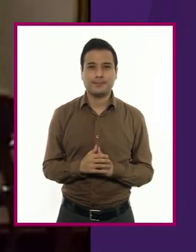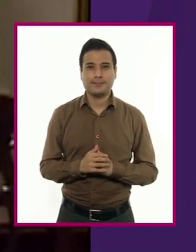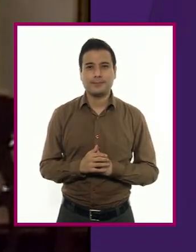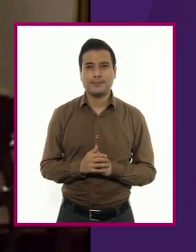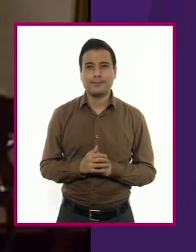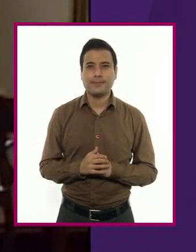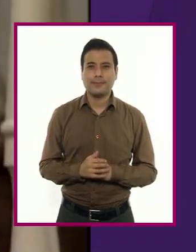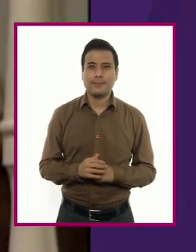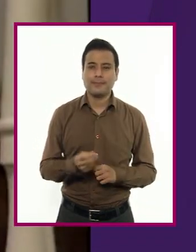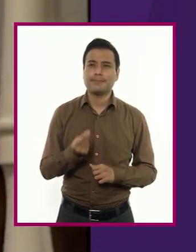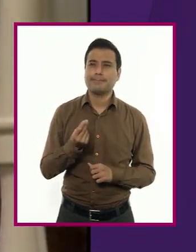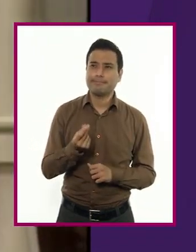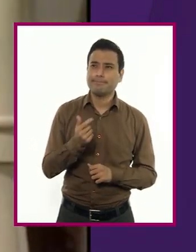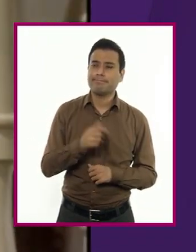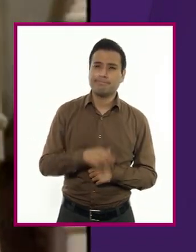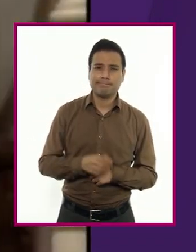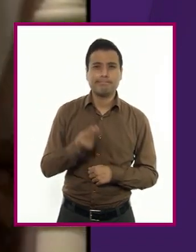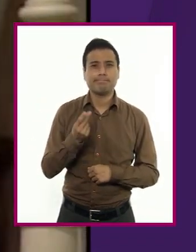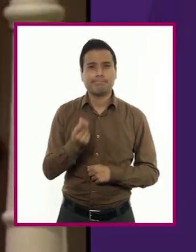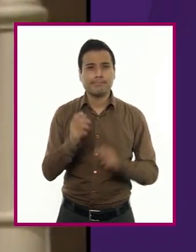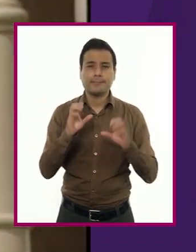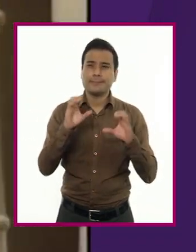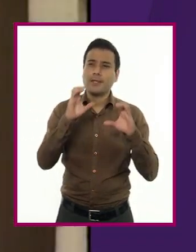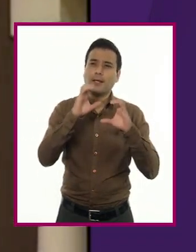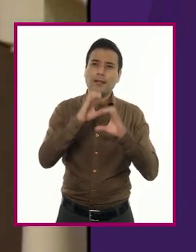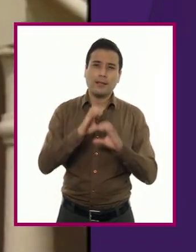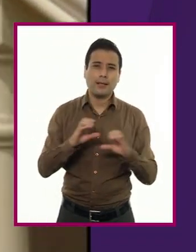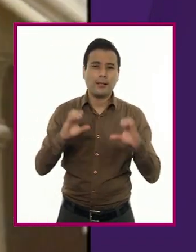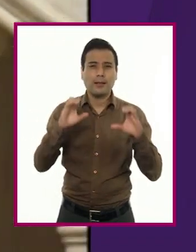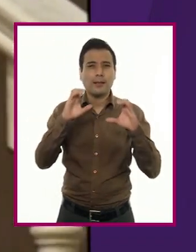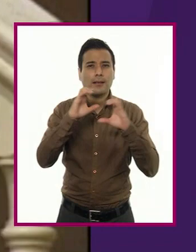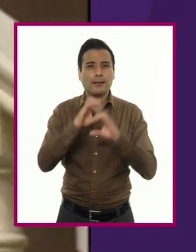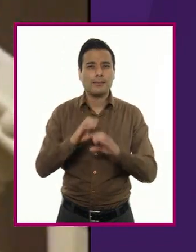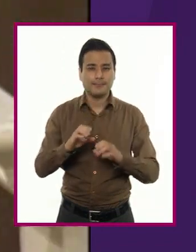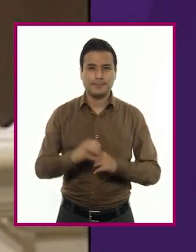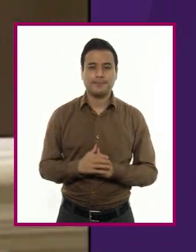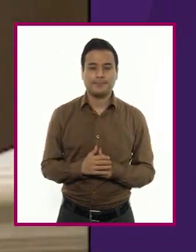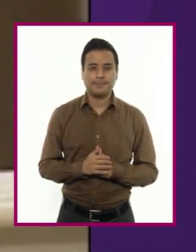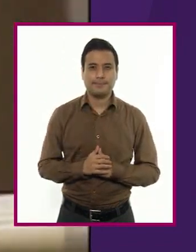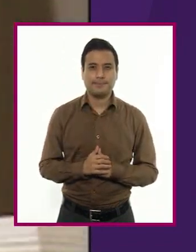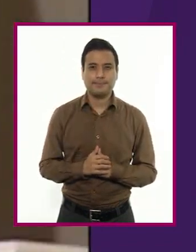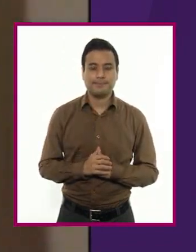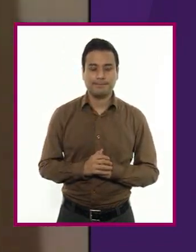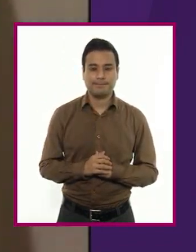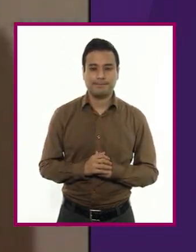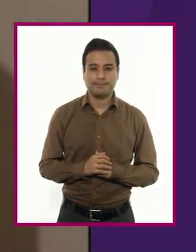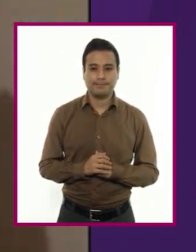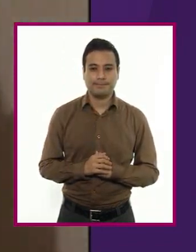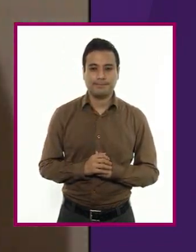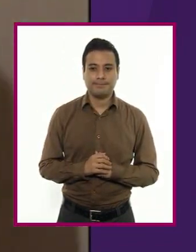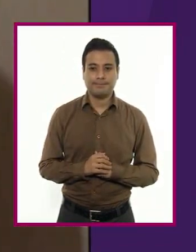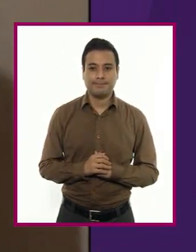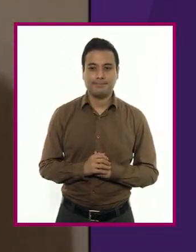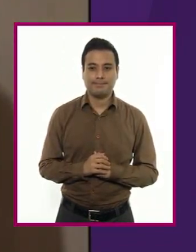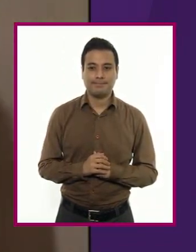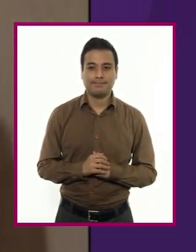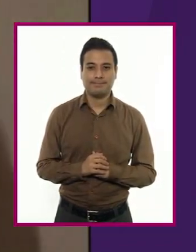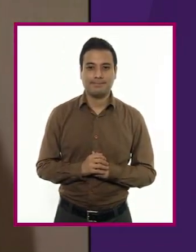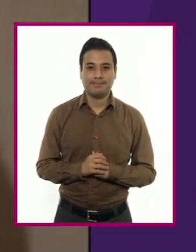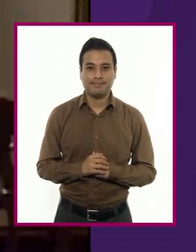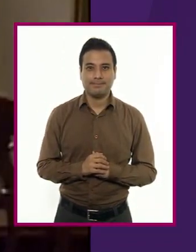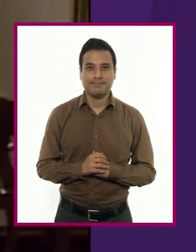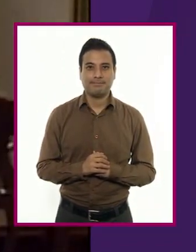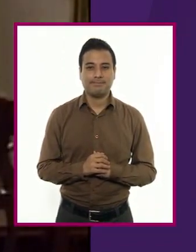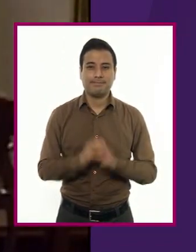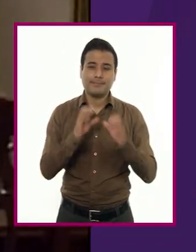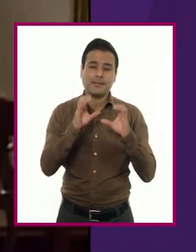Ba-dum bum ba-dum ba-dum bum bum bum bum bum bum bum ba-dum bum bum bum